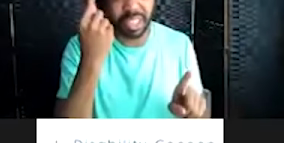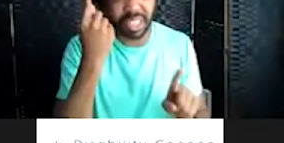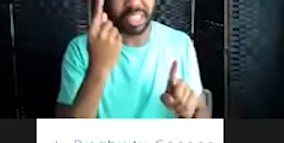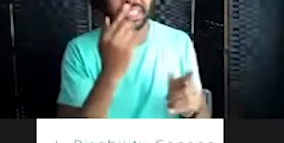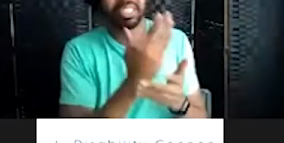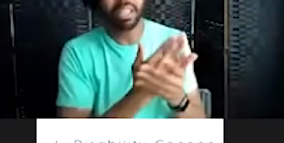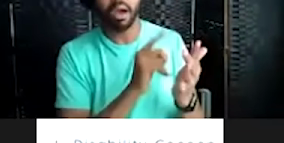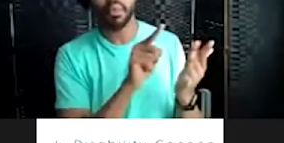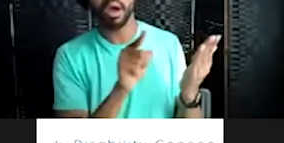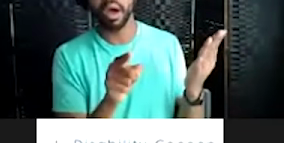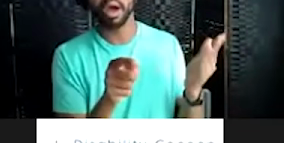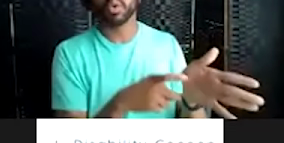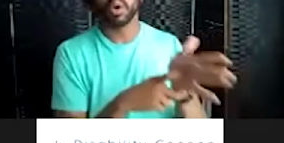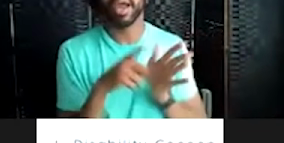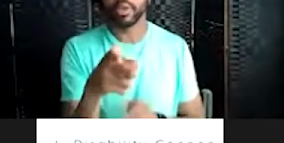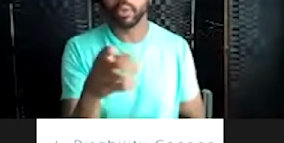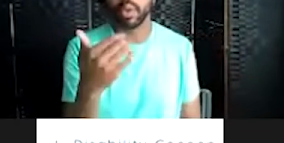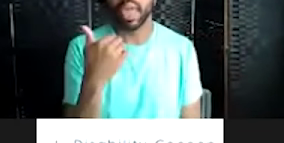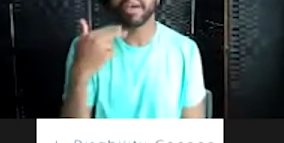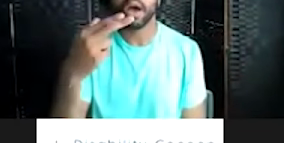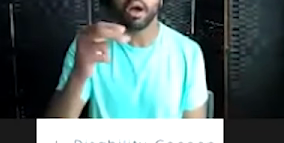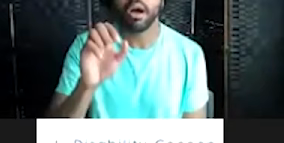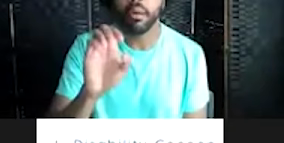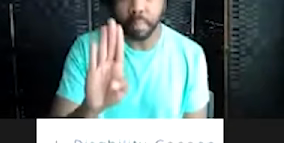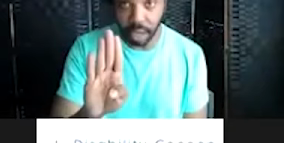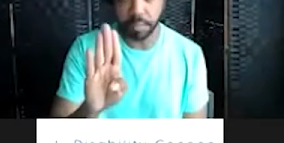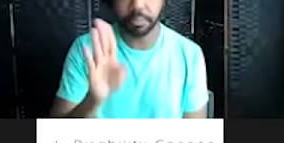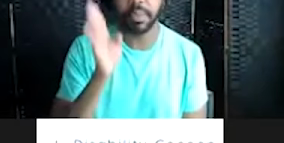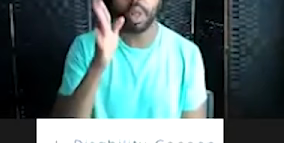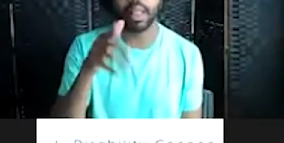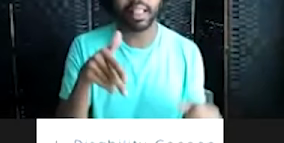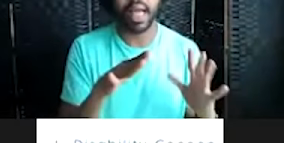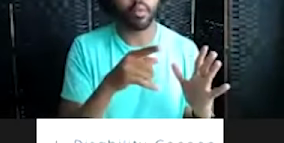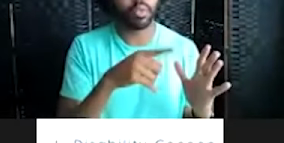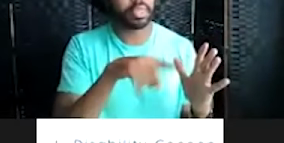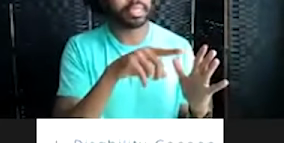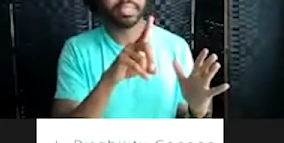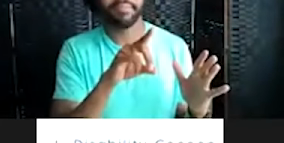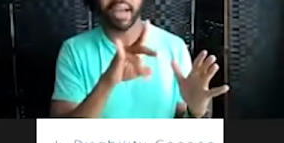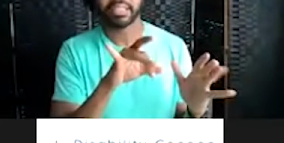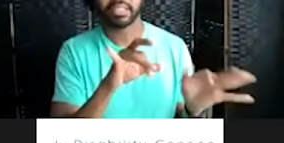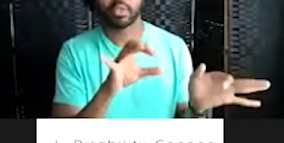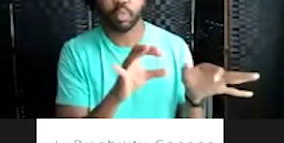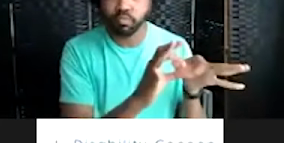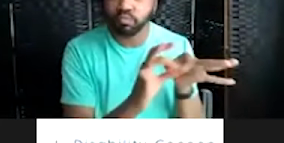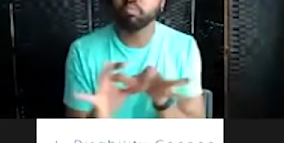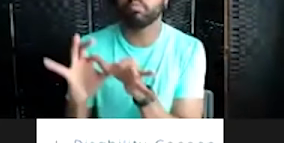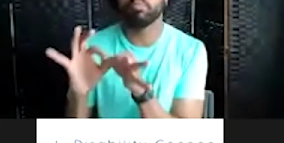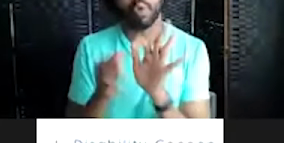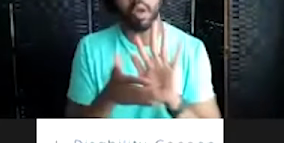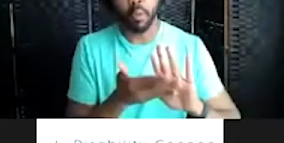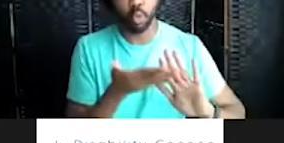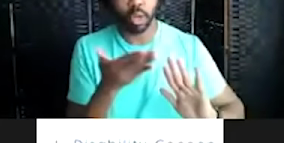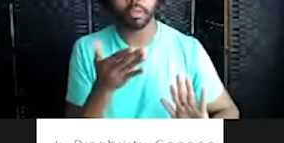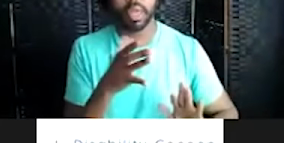your home that allows those devices to operate. And just to kind of keep into perspective here,